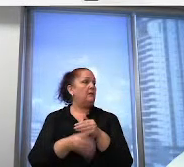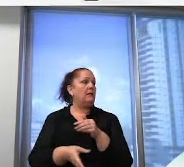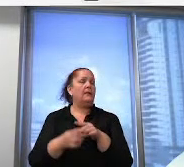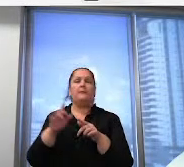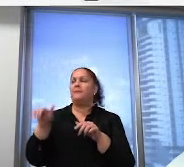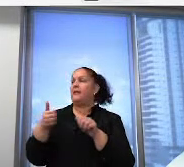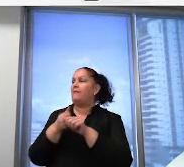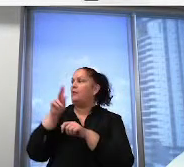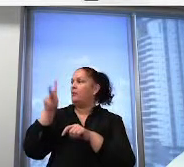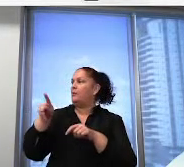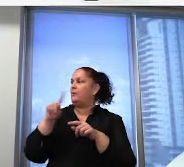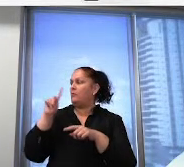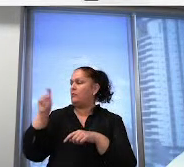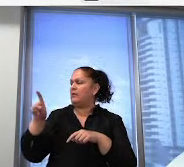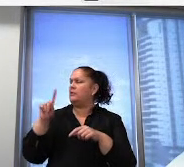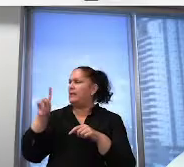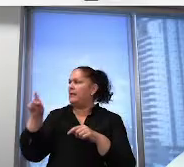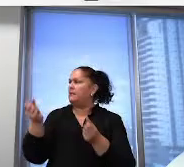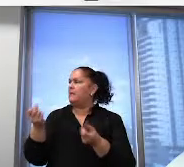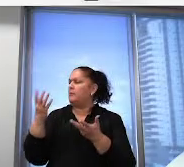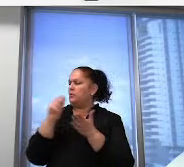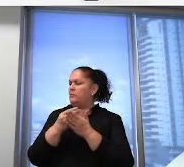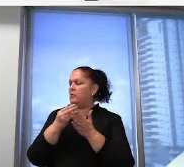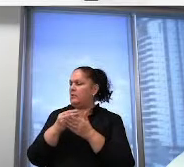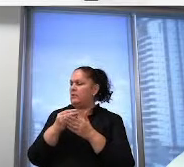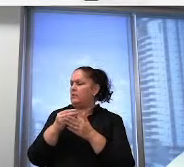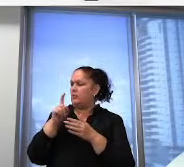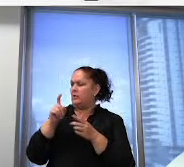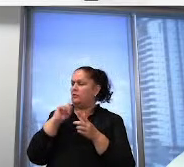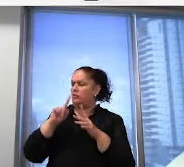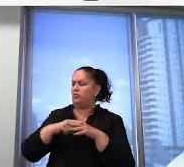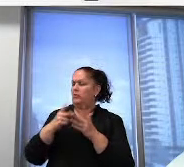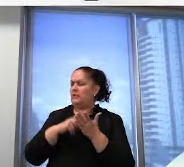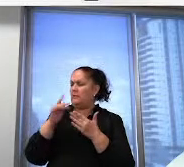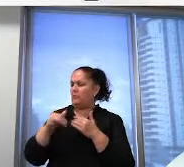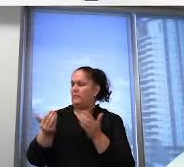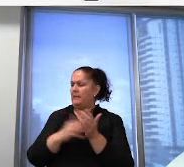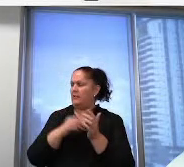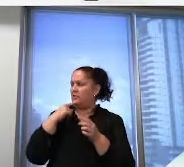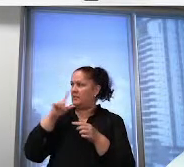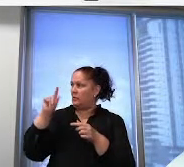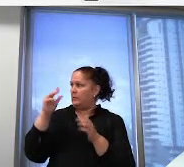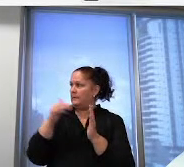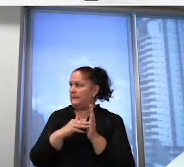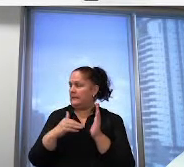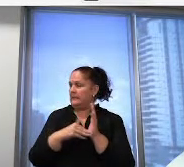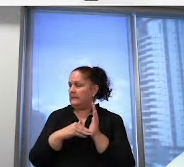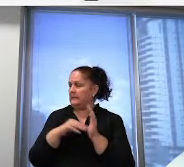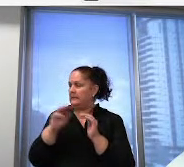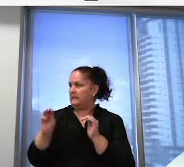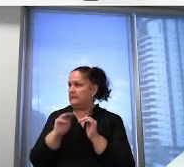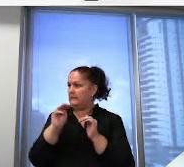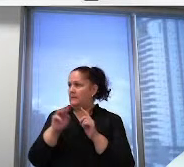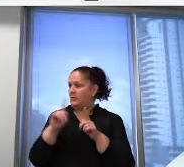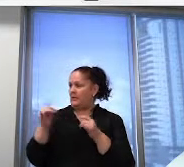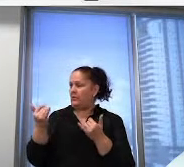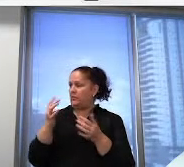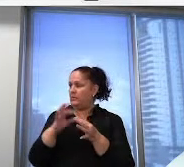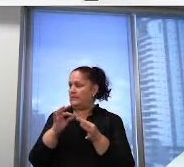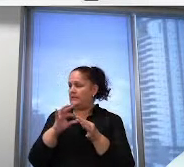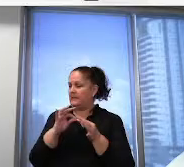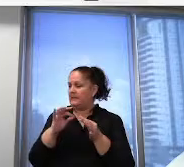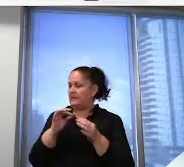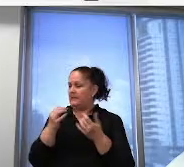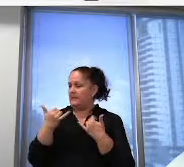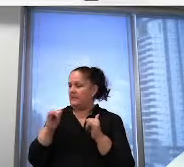I have a follow-up question. I requested how much money do you need to start the program again? You said 20 million. But